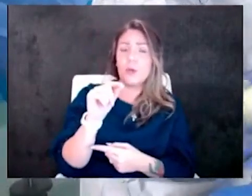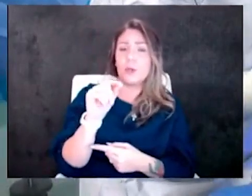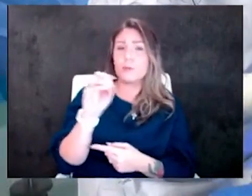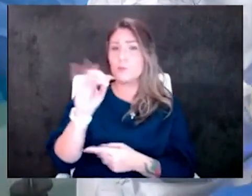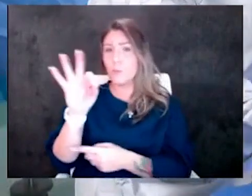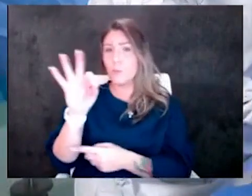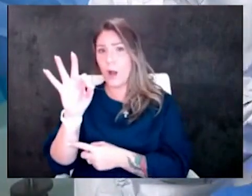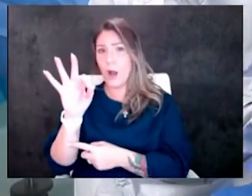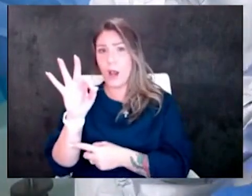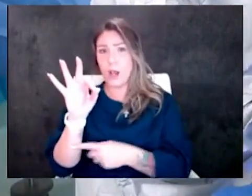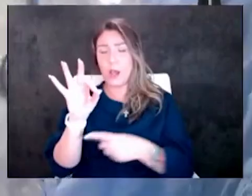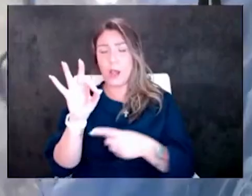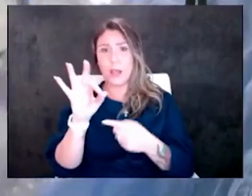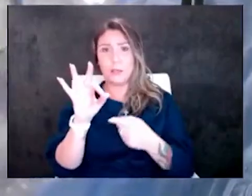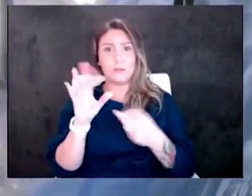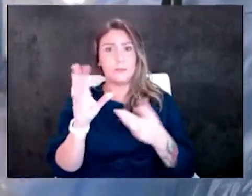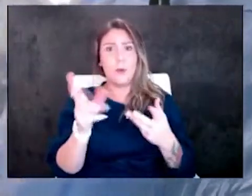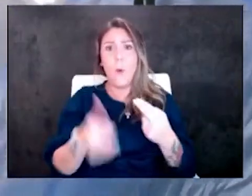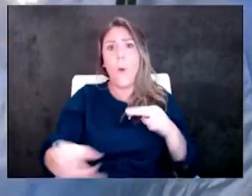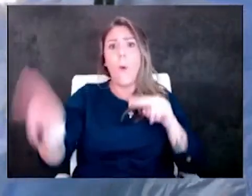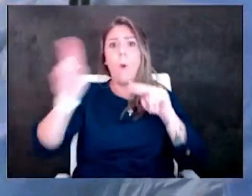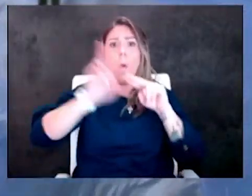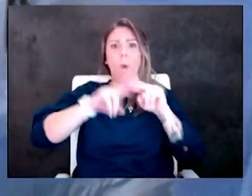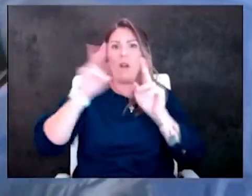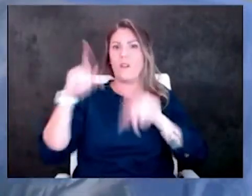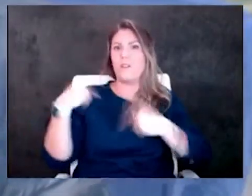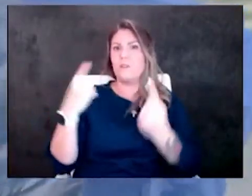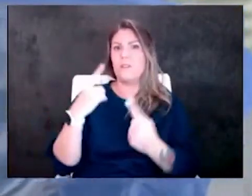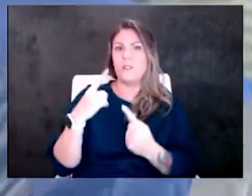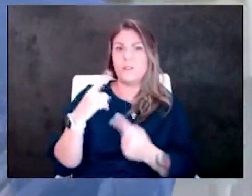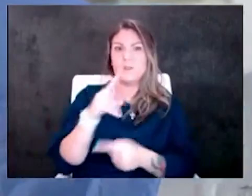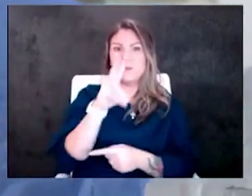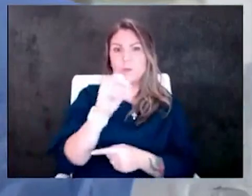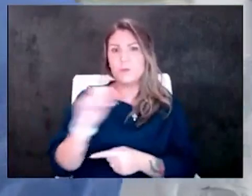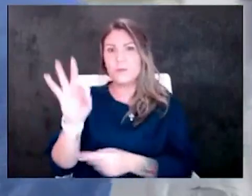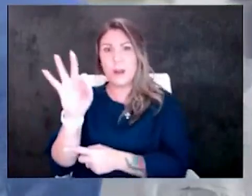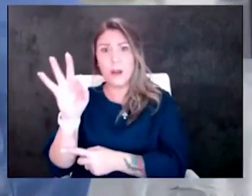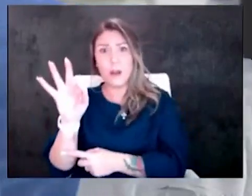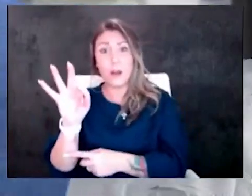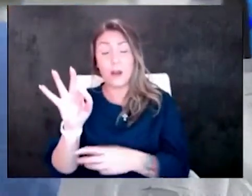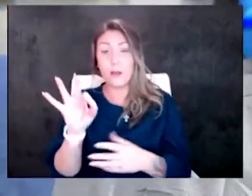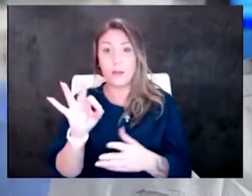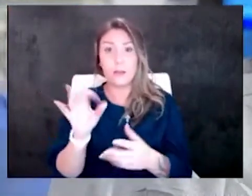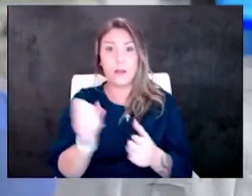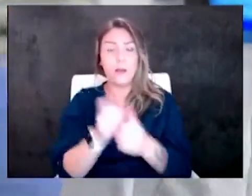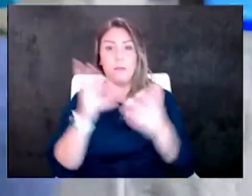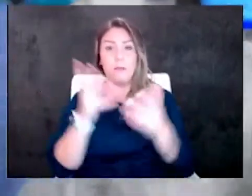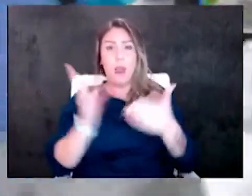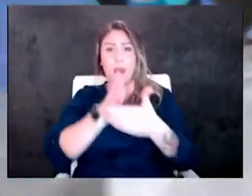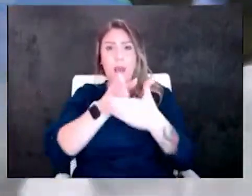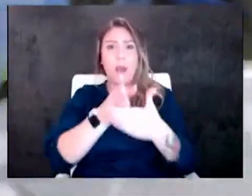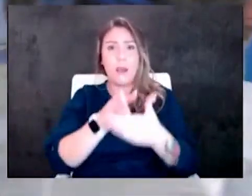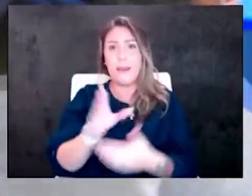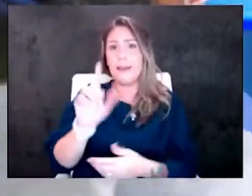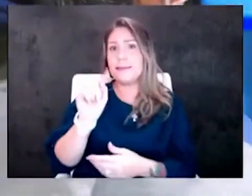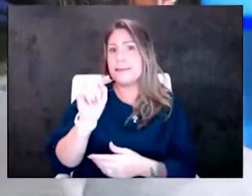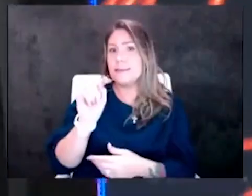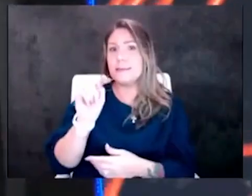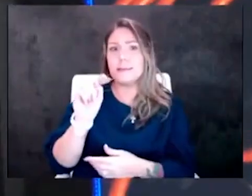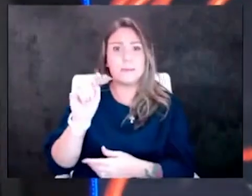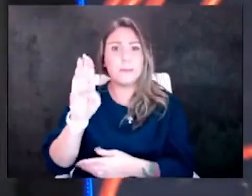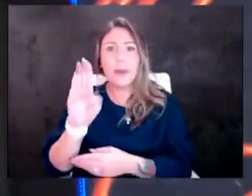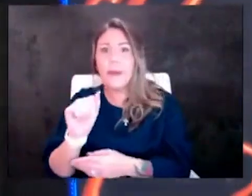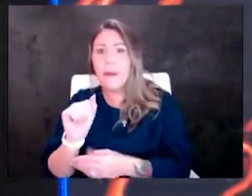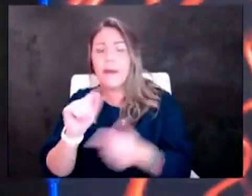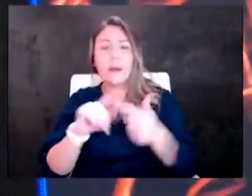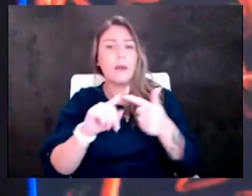tenfold since 2009. Yeah. Literally tenfold. The amount of interventions, which include TPA and the stuff that Koji and I